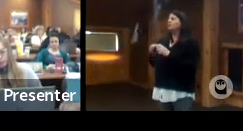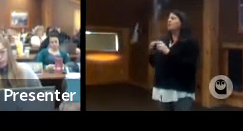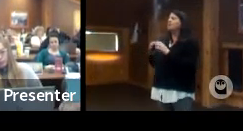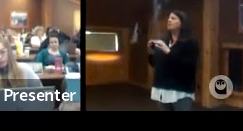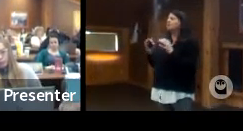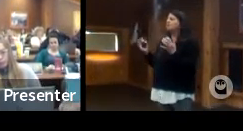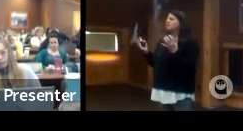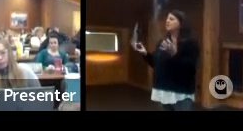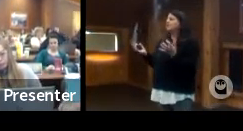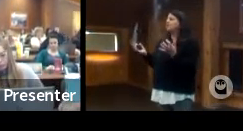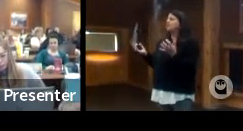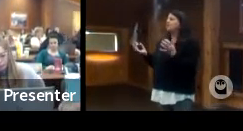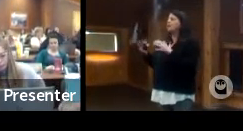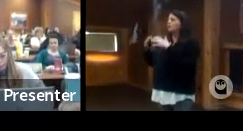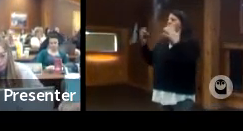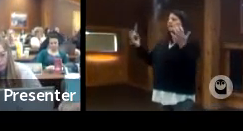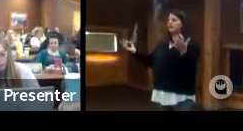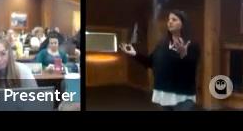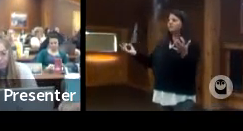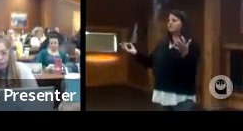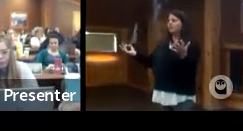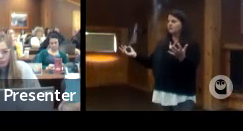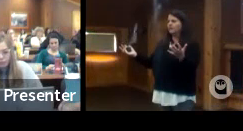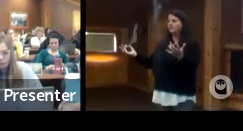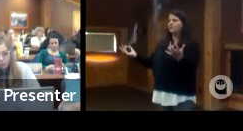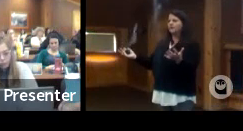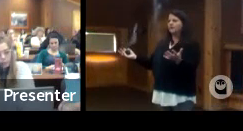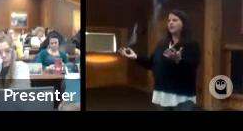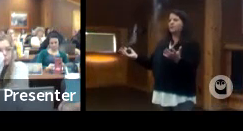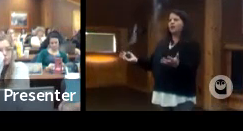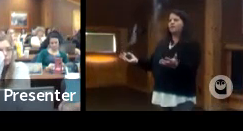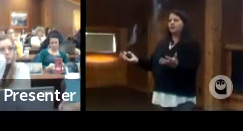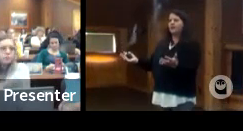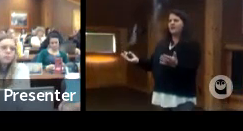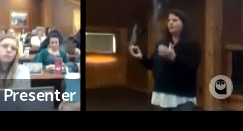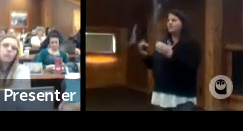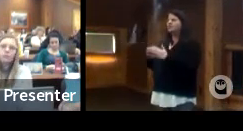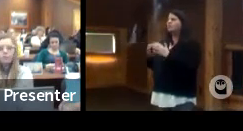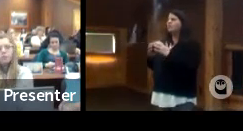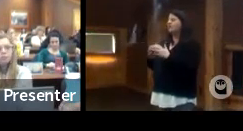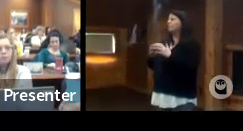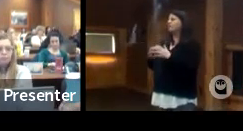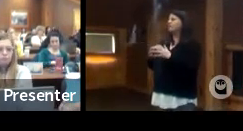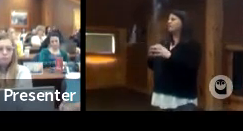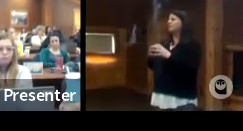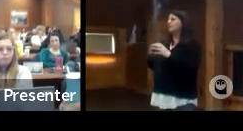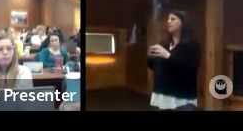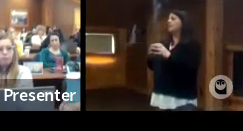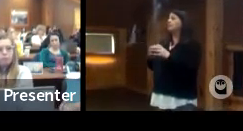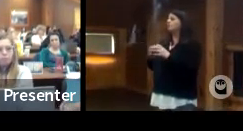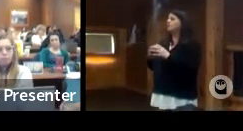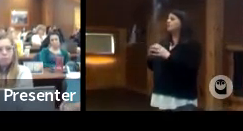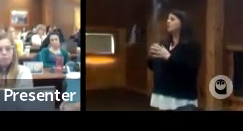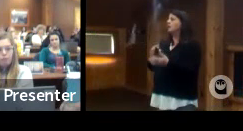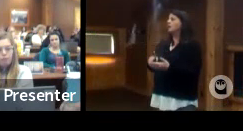testimony. There's going to be other things in your testimony that we want to get out just as context for the education we're offering, but there's going to be key pieces,